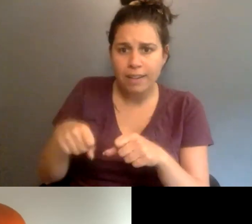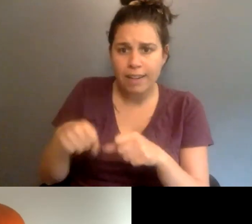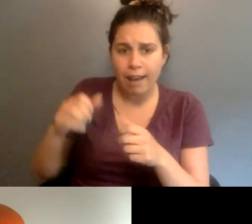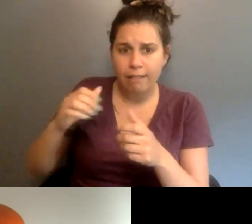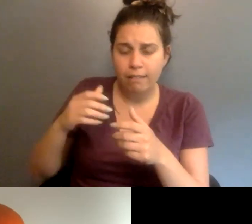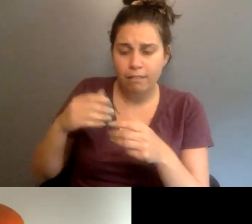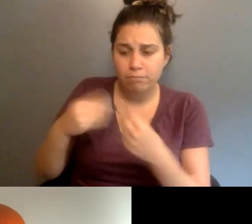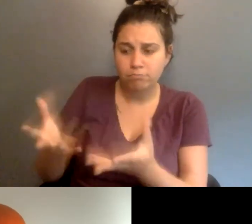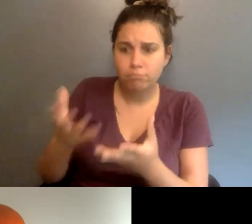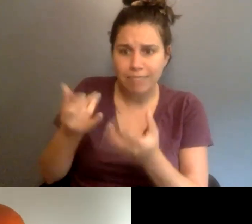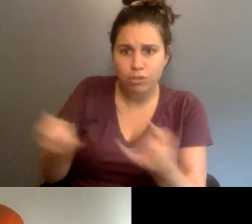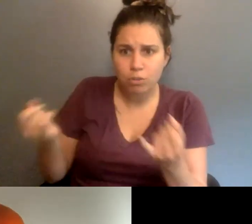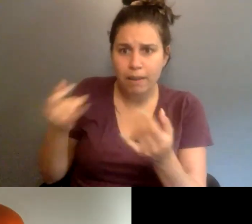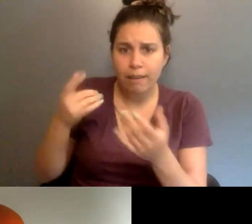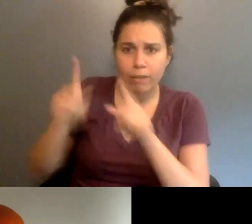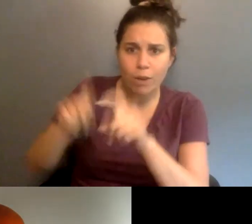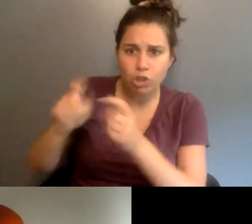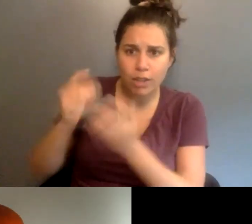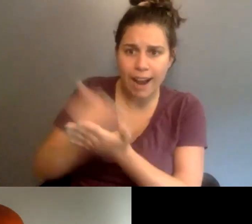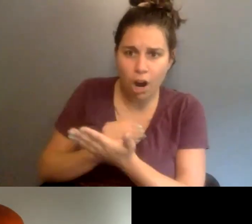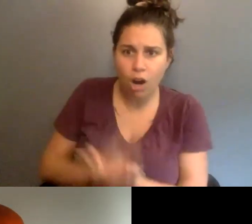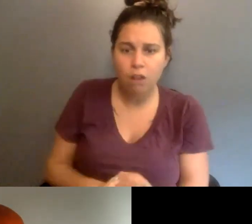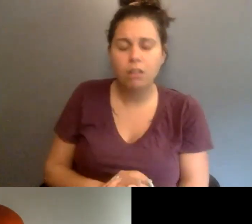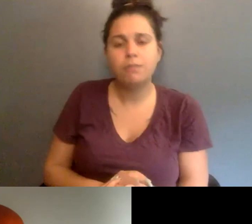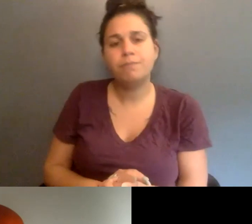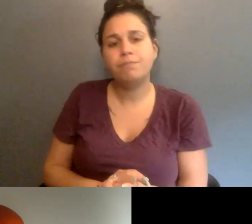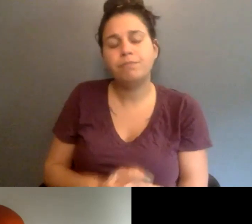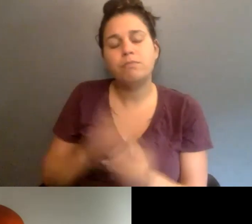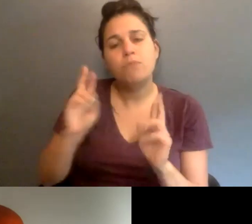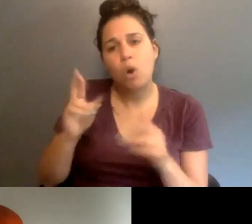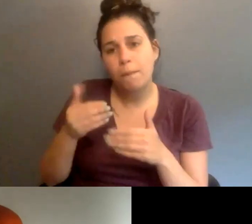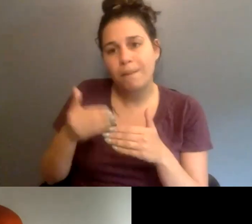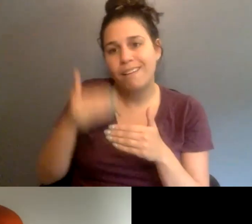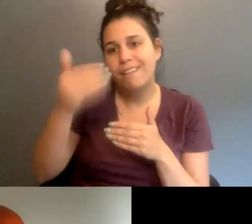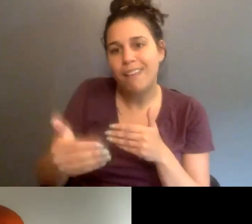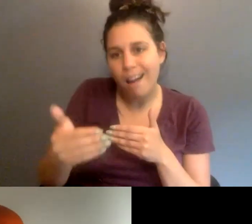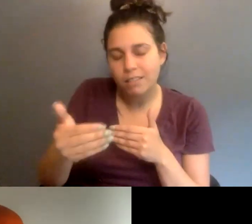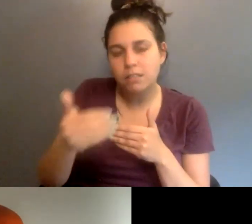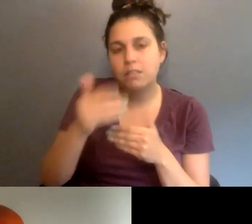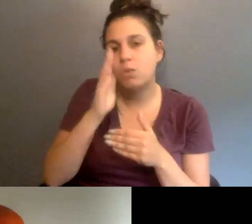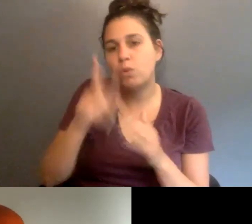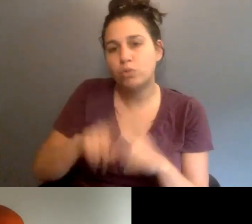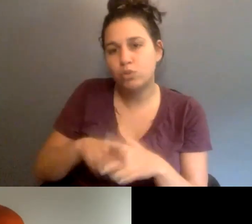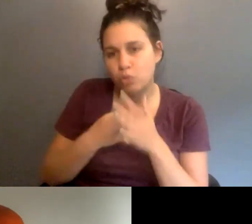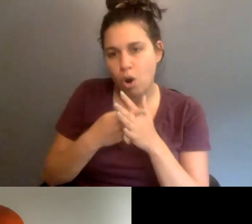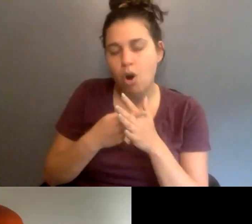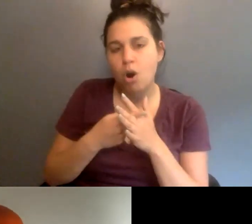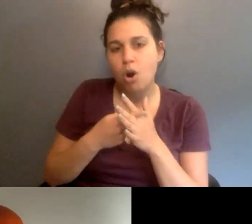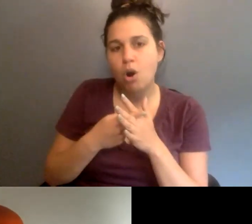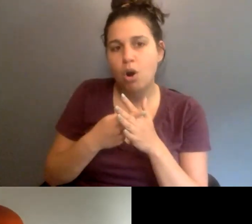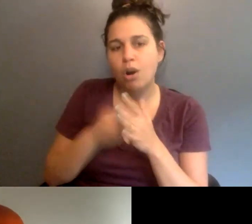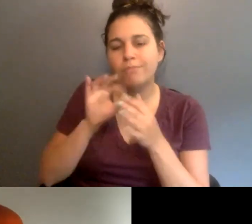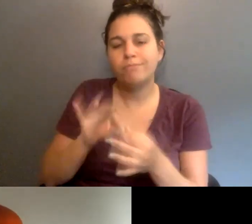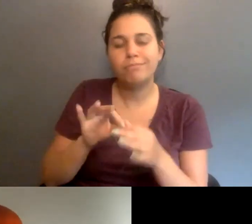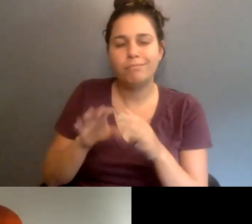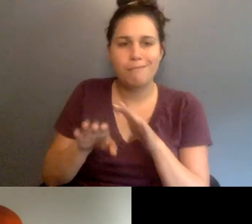collaborate. Our next step that we hope to get started with very soon, just in terms of basic validation work,